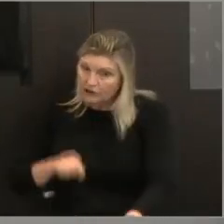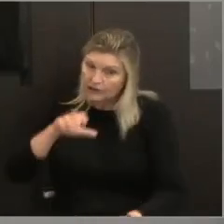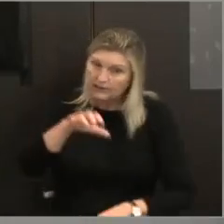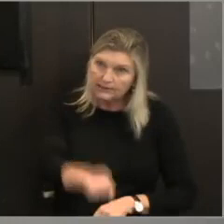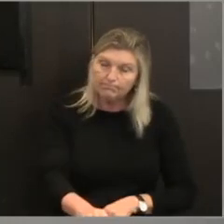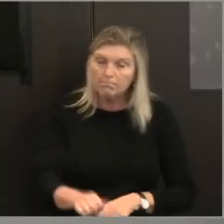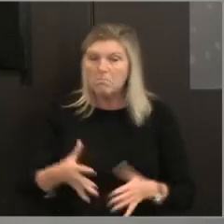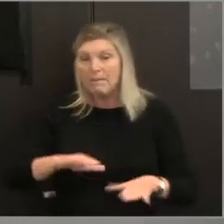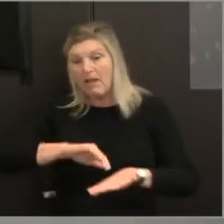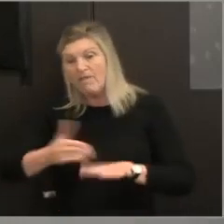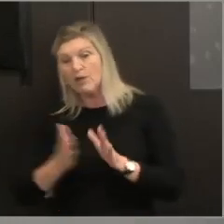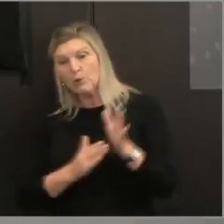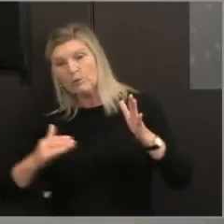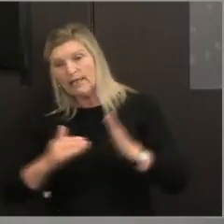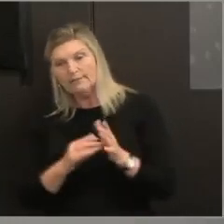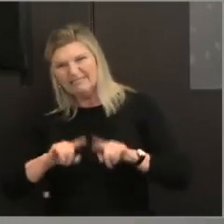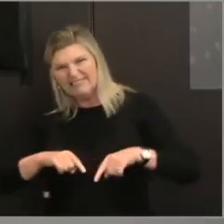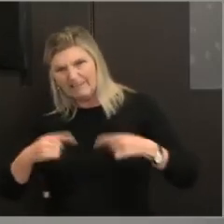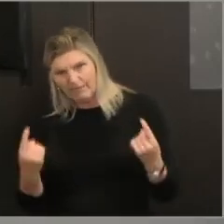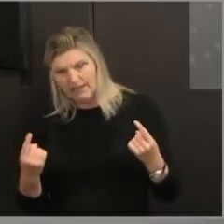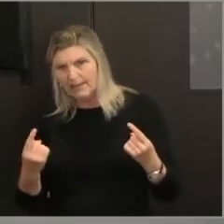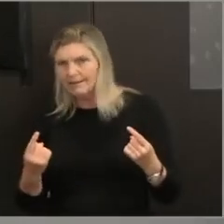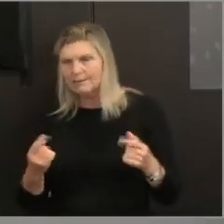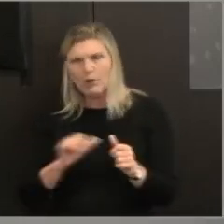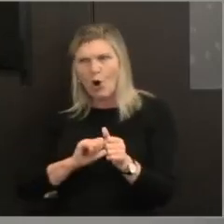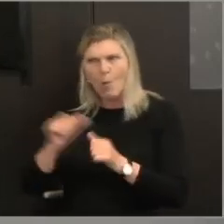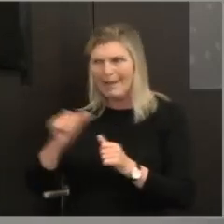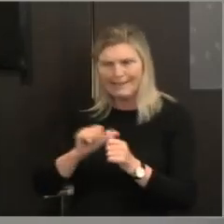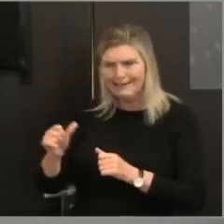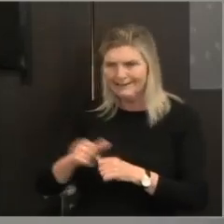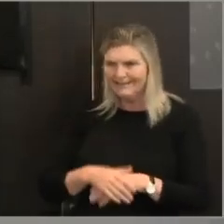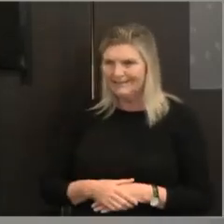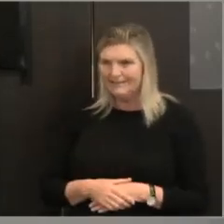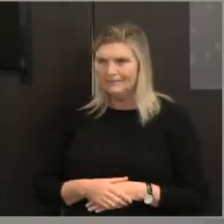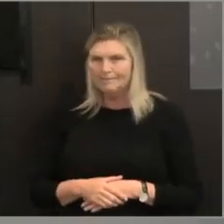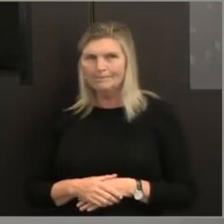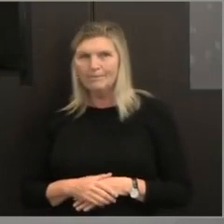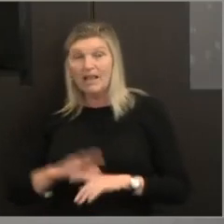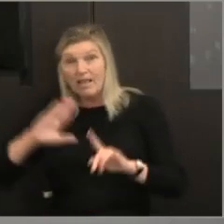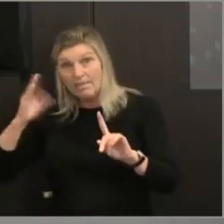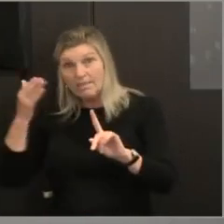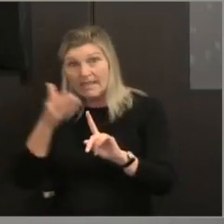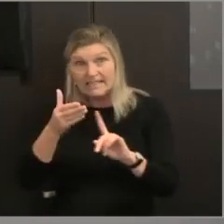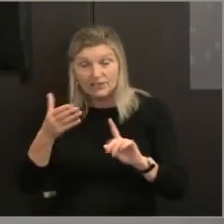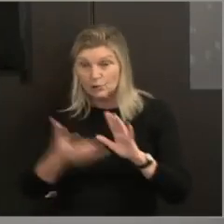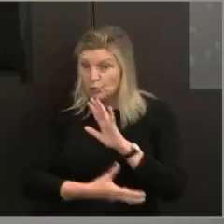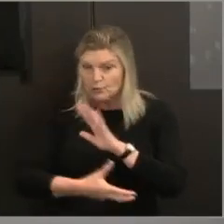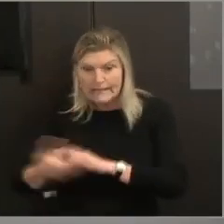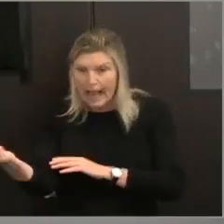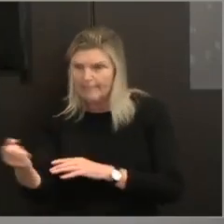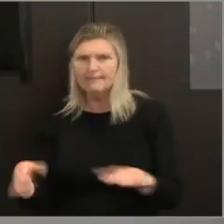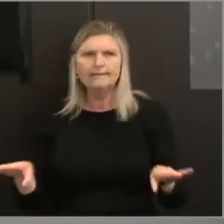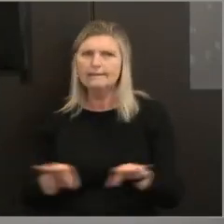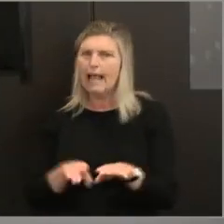this country, it has not been better. The intention to take has been the same as in